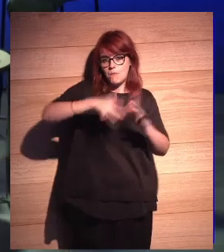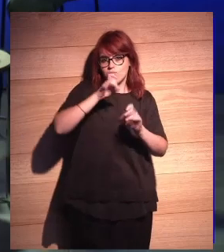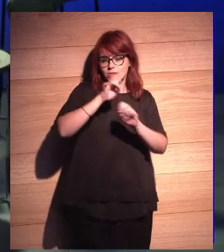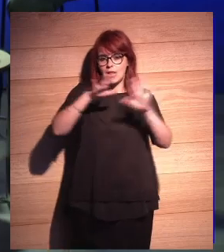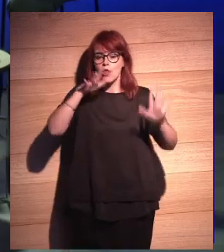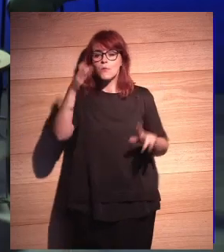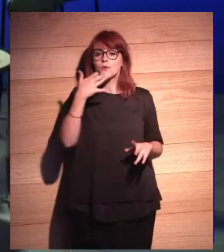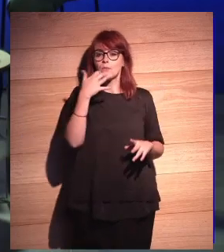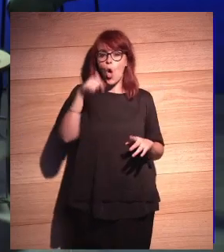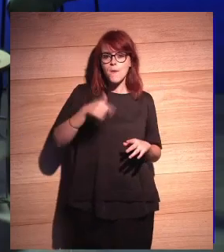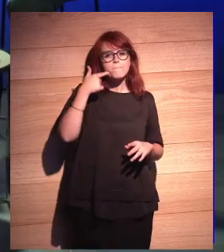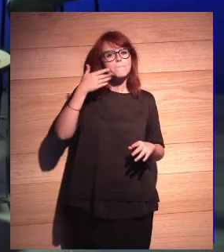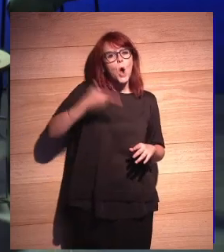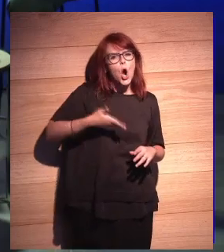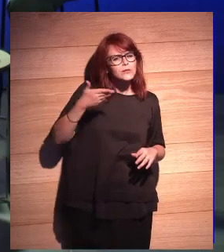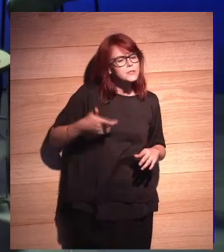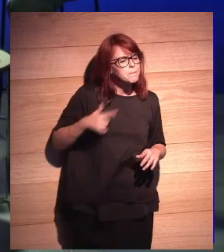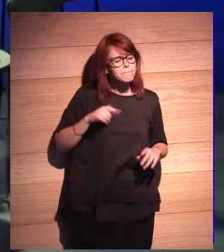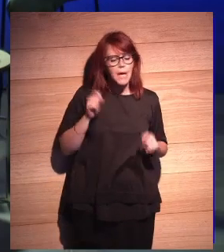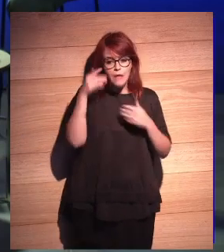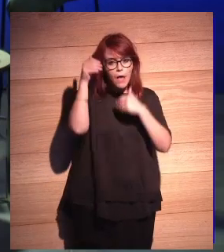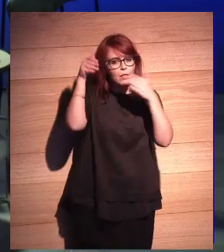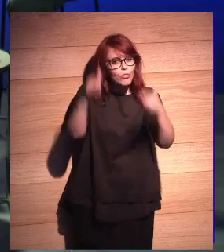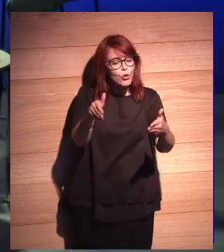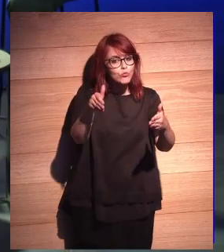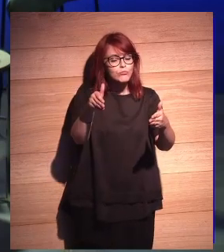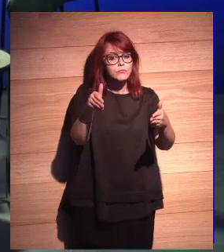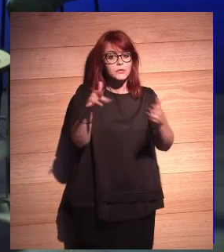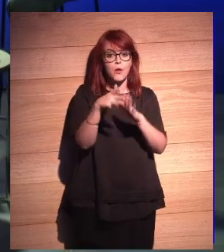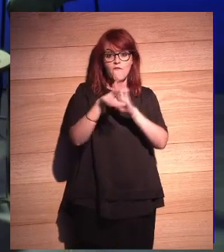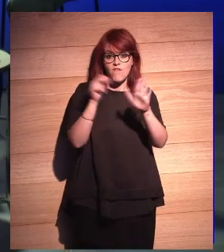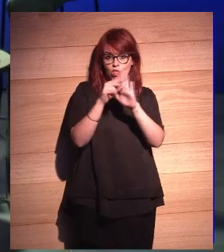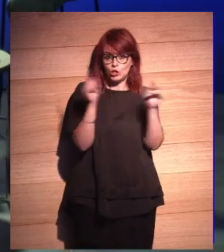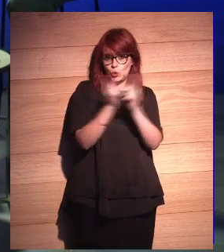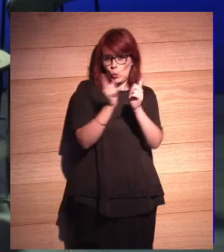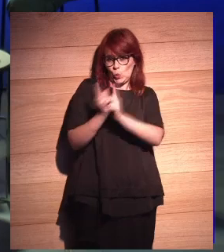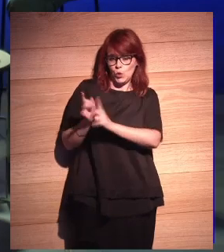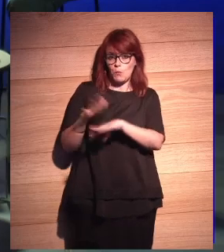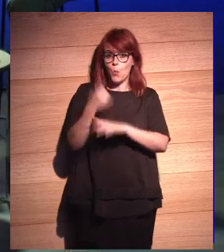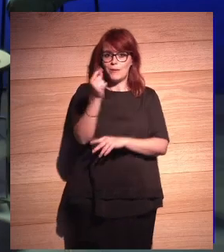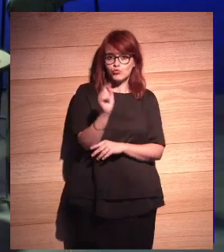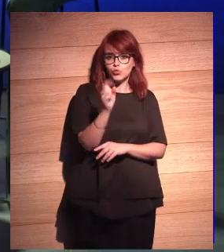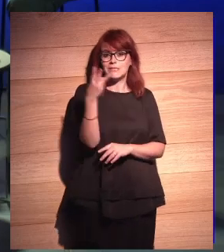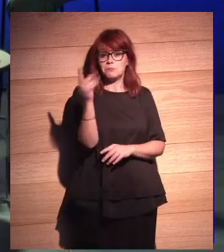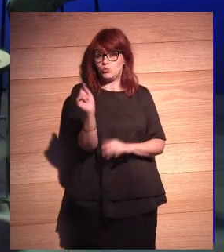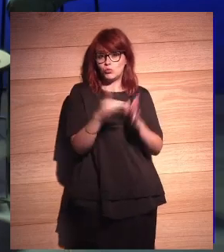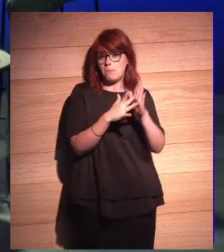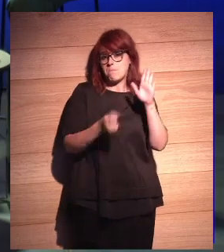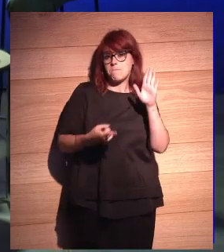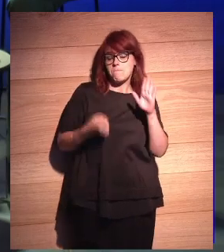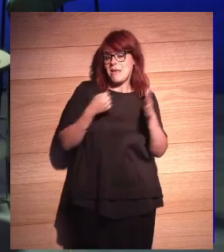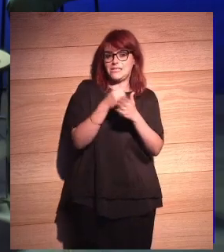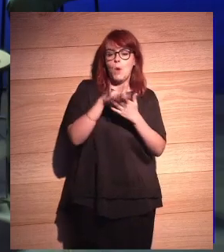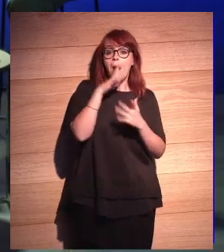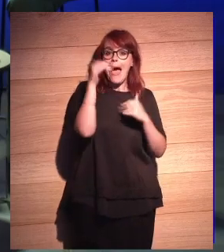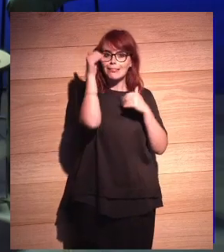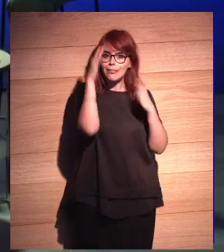account the physical limitations. I care a lot about